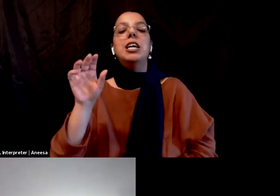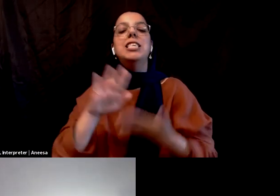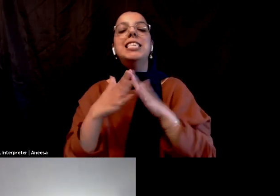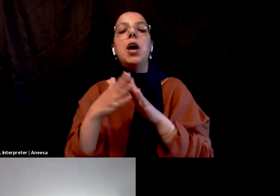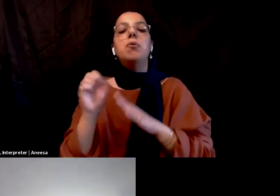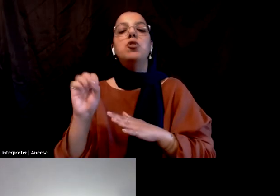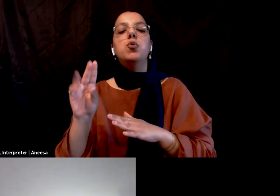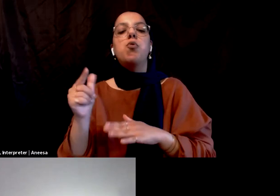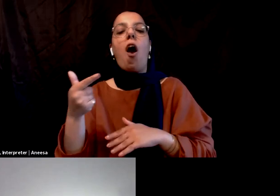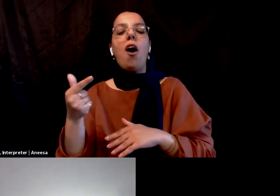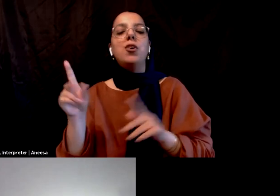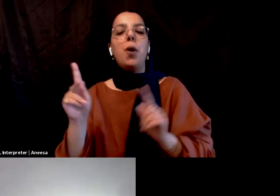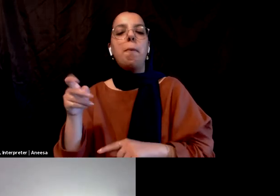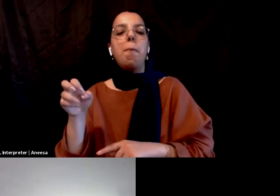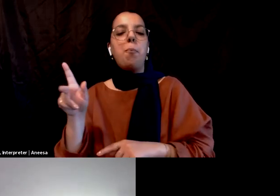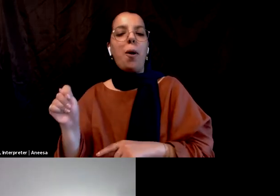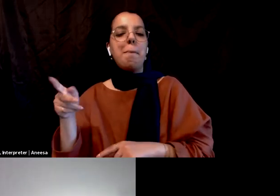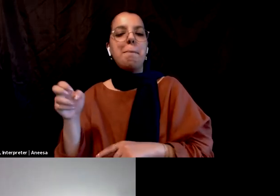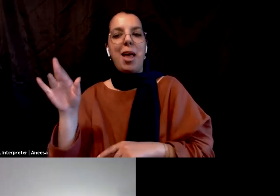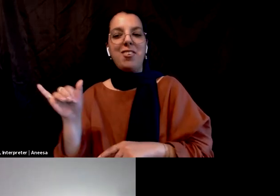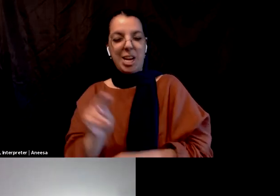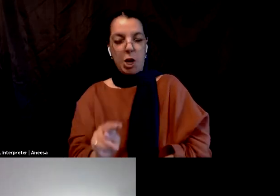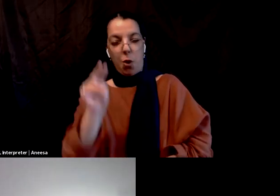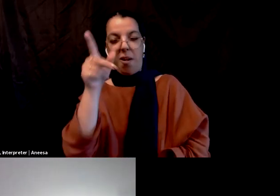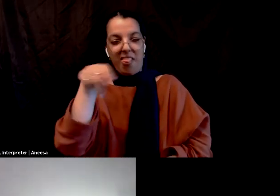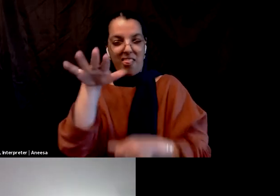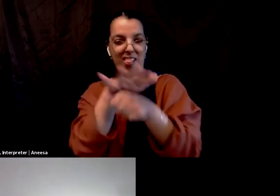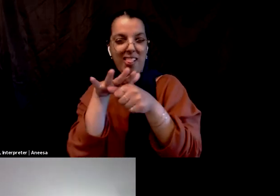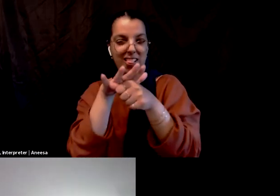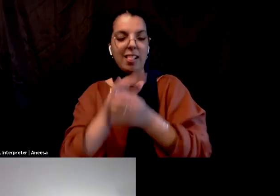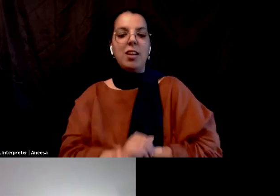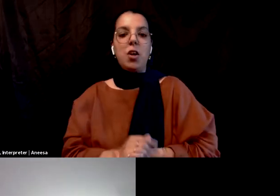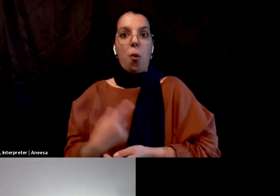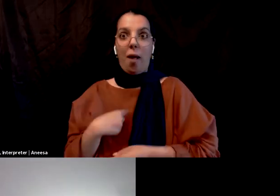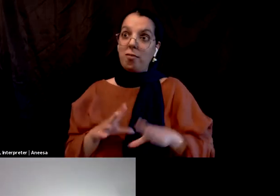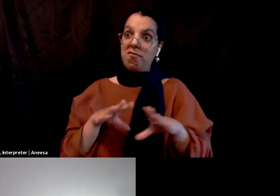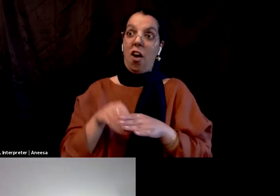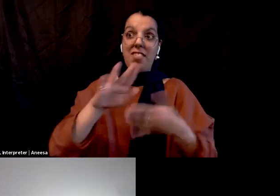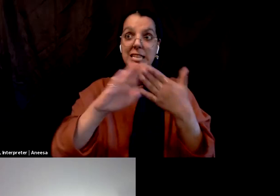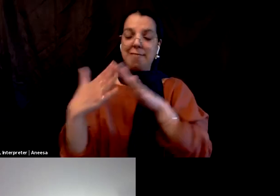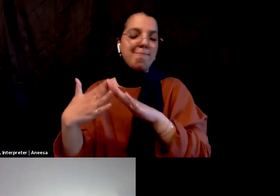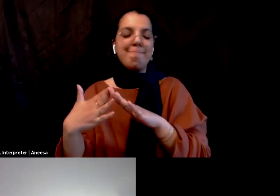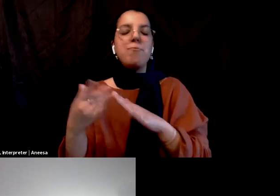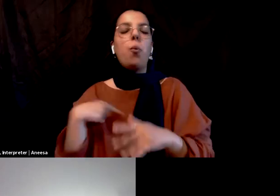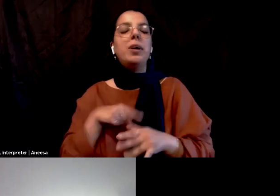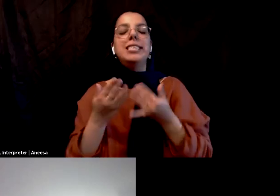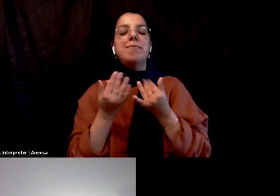Port Perry. But of course, we would see ourselves as separate and an individual community.